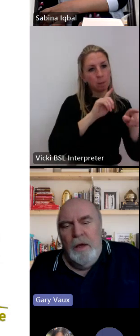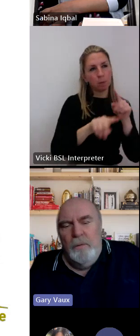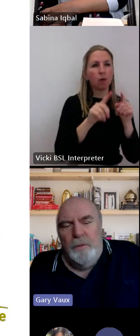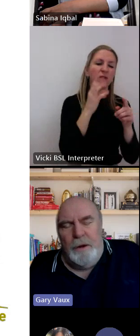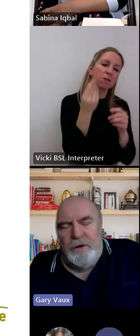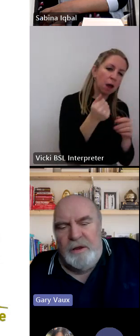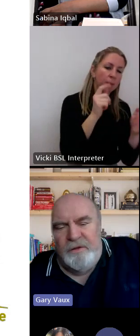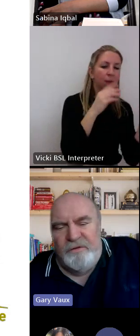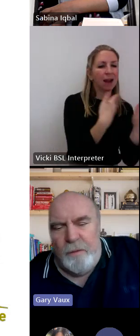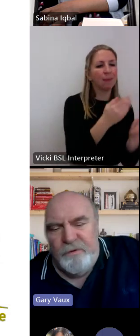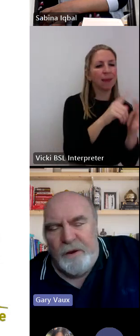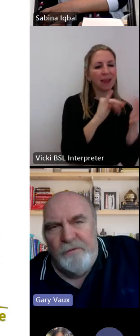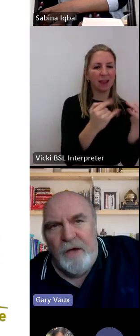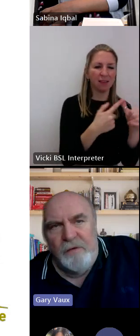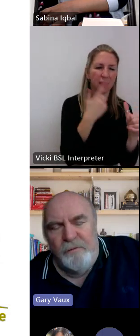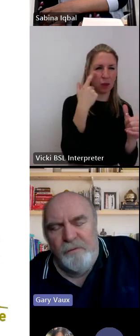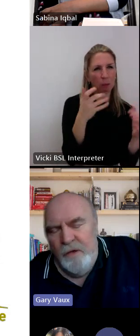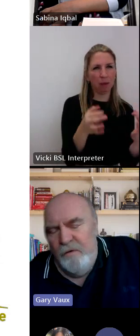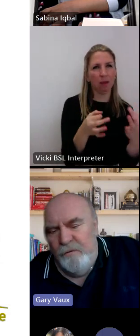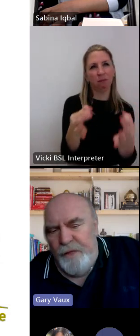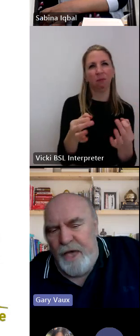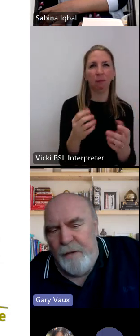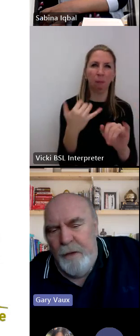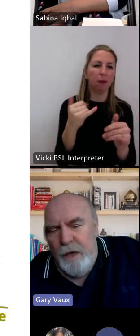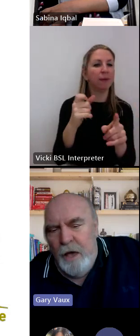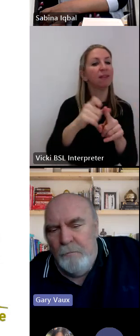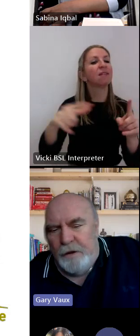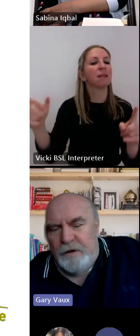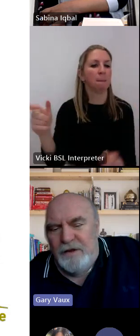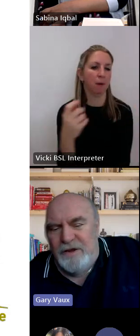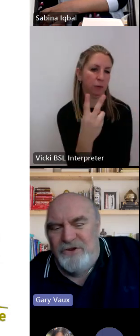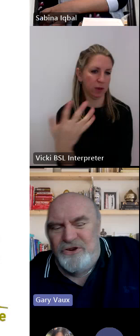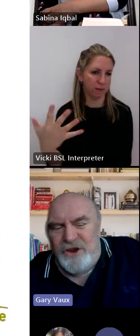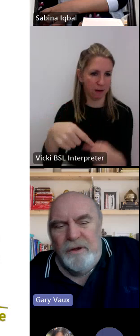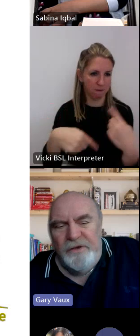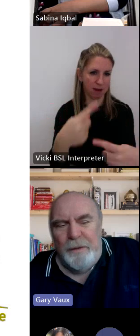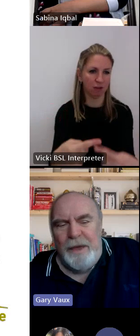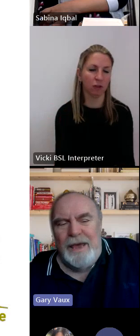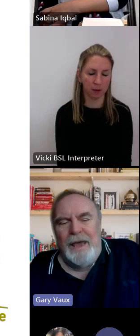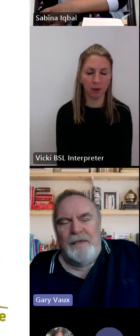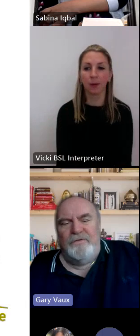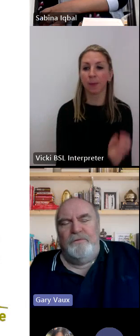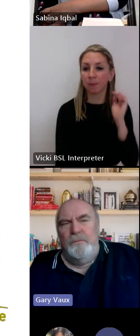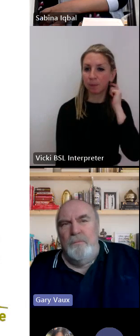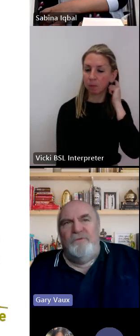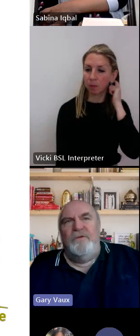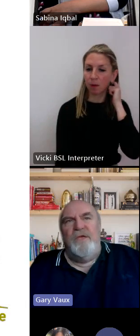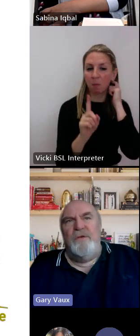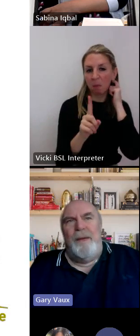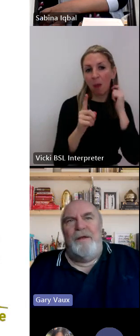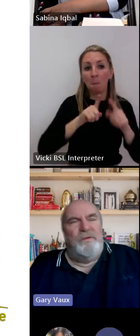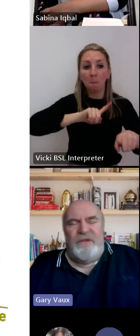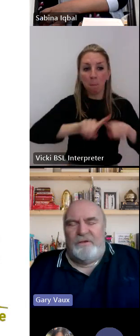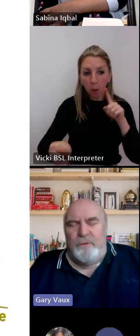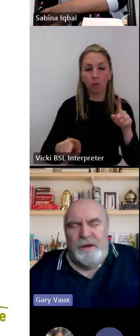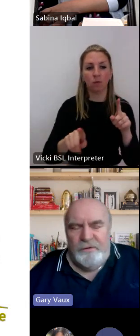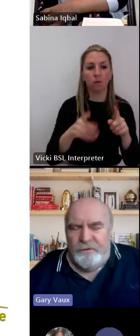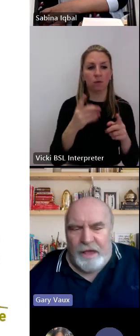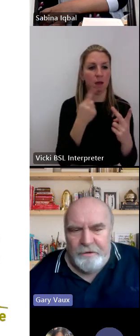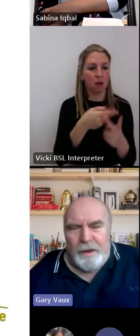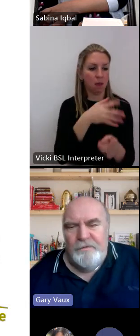longer. We could be looking at December 25 for them, but generally speaking, it's most of the other benefits,